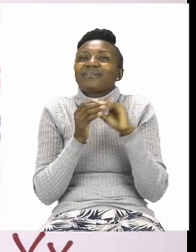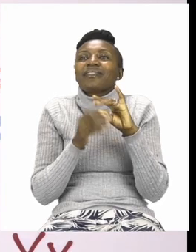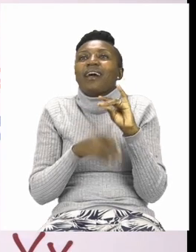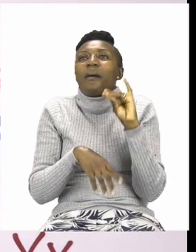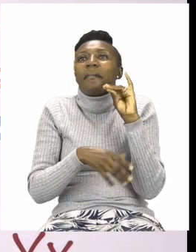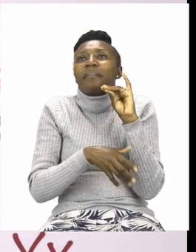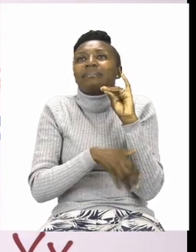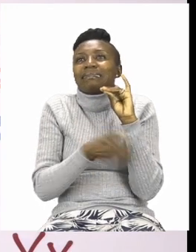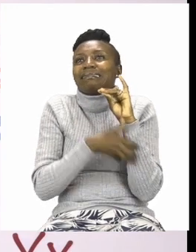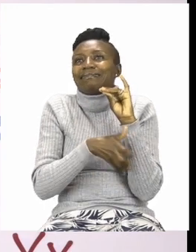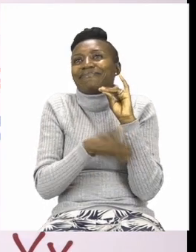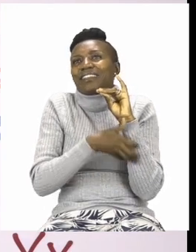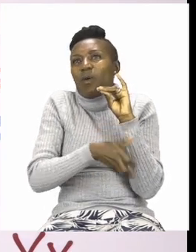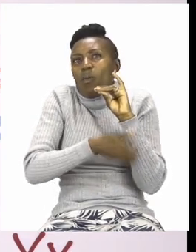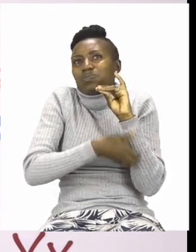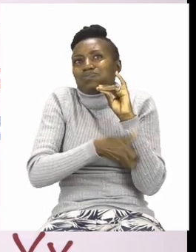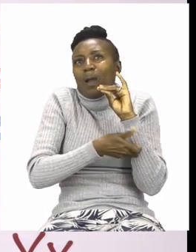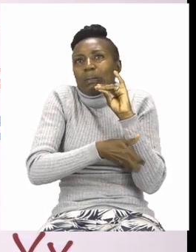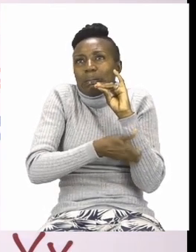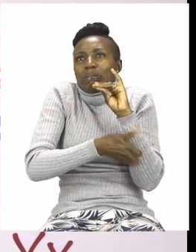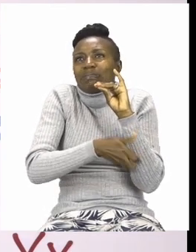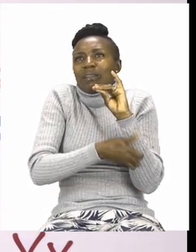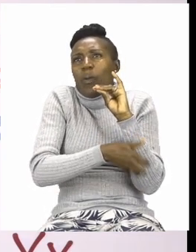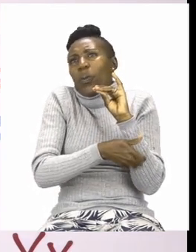are a monkey.